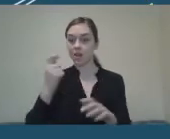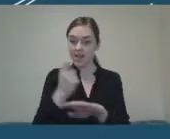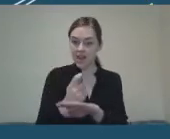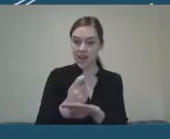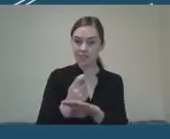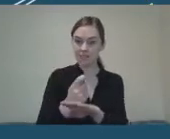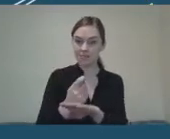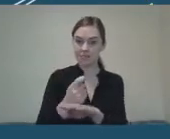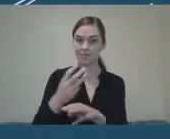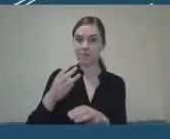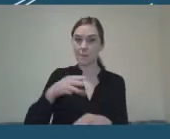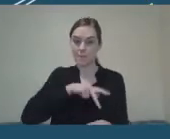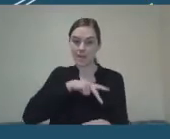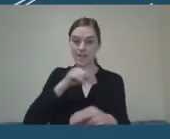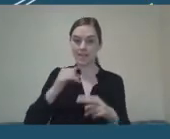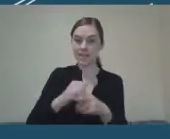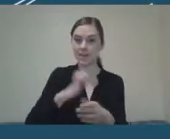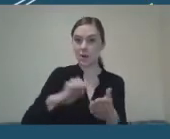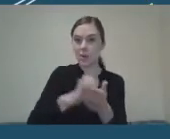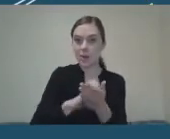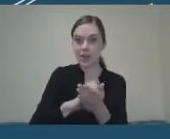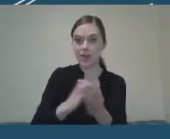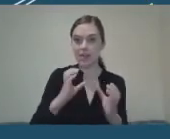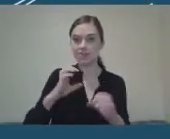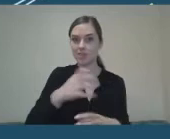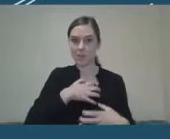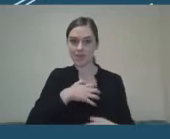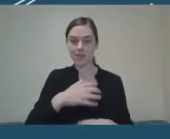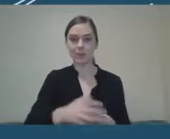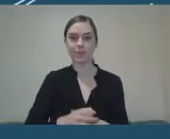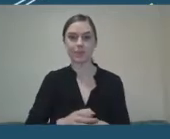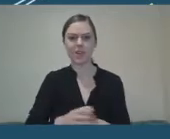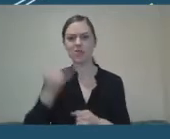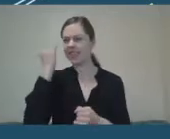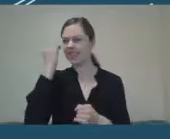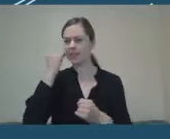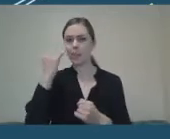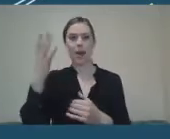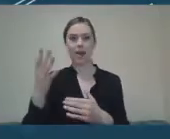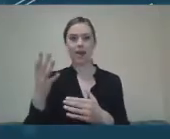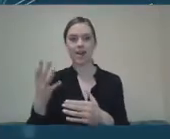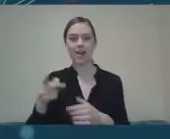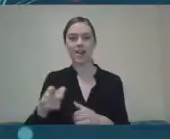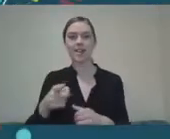I guarantee you, an inspiring speaker. Ladies and gentlemen, Ellen Keane.